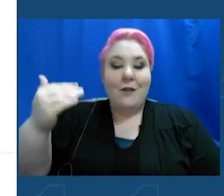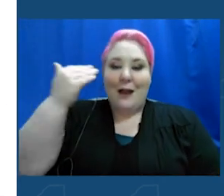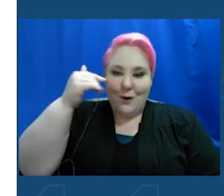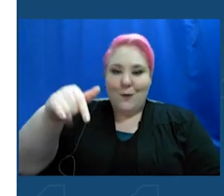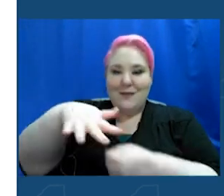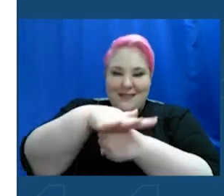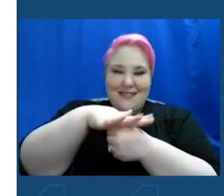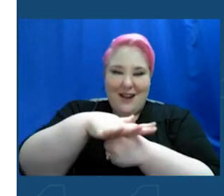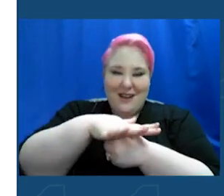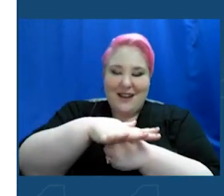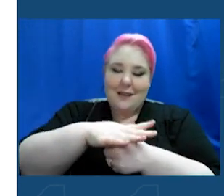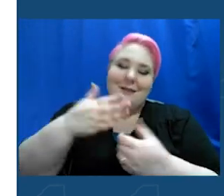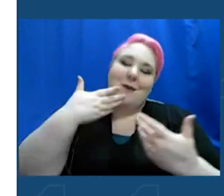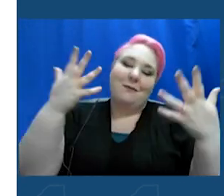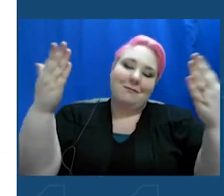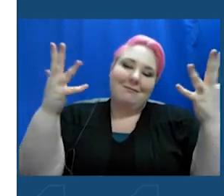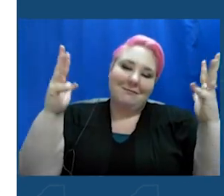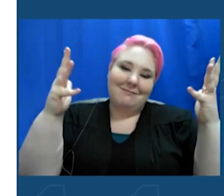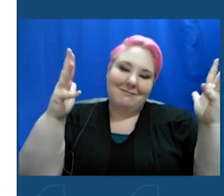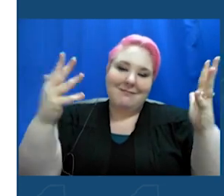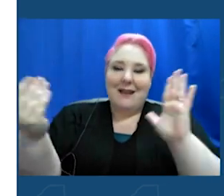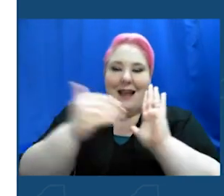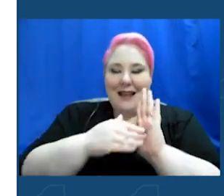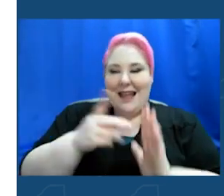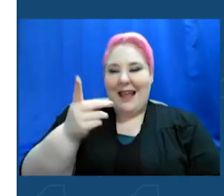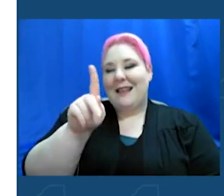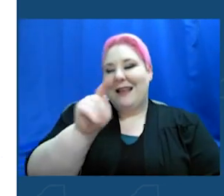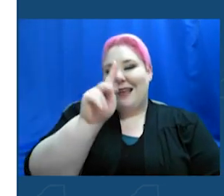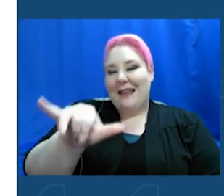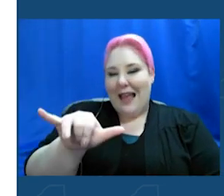so well. Let's give it up again to Governor Kathy Hochul.